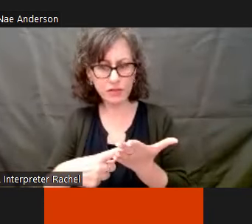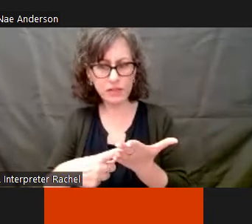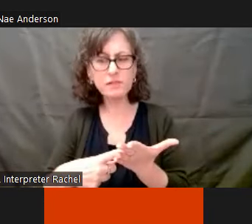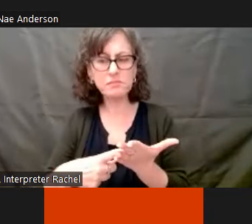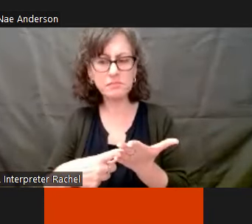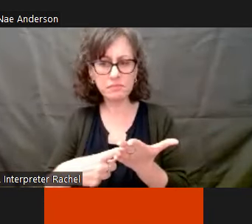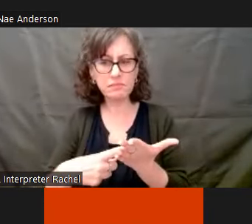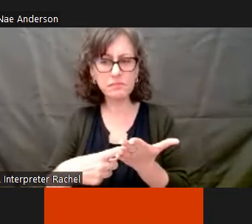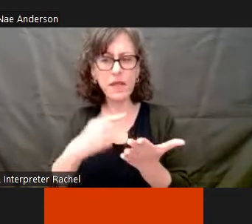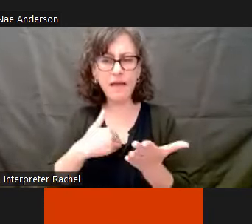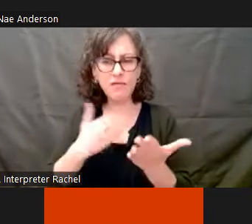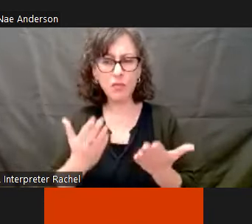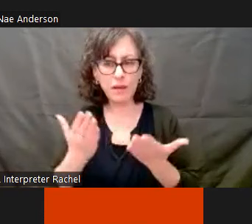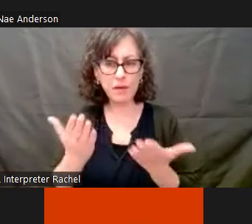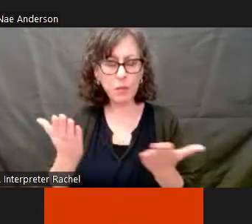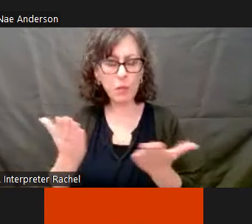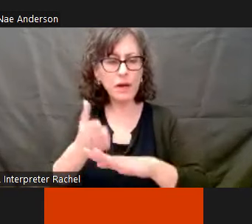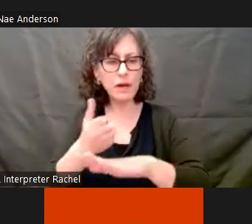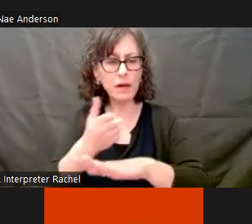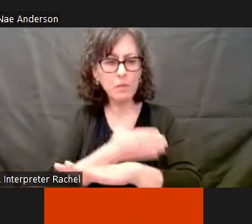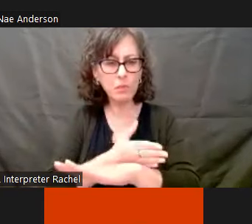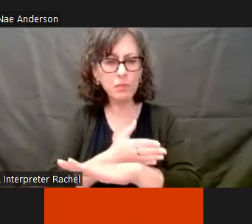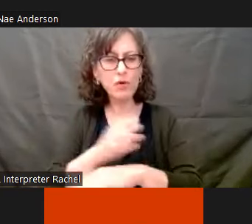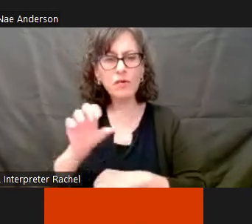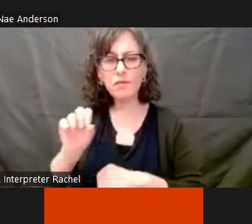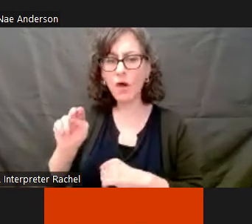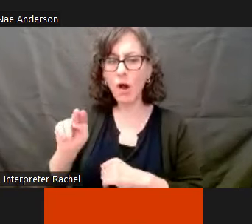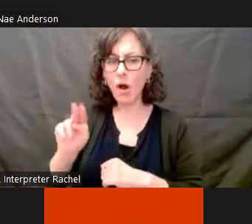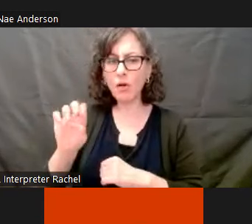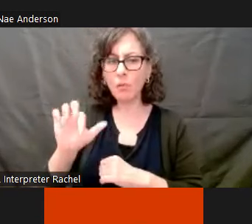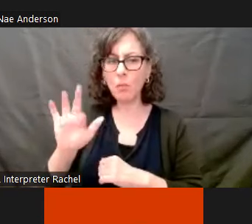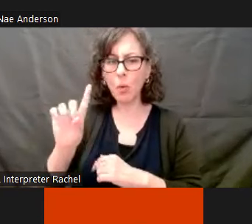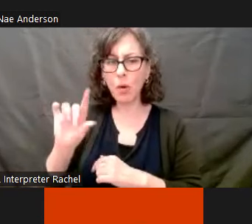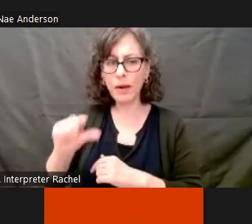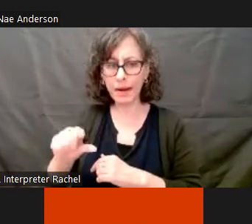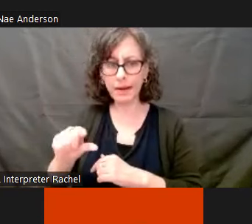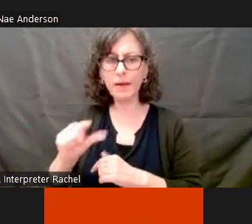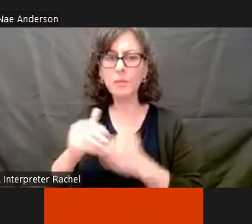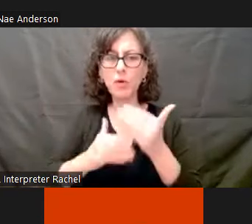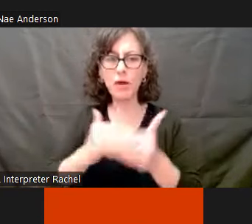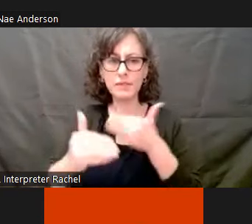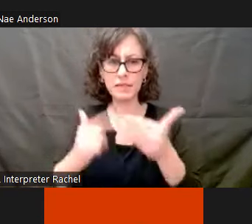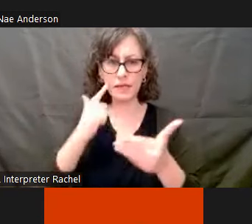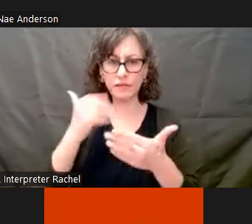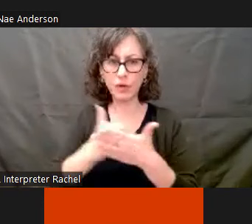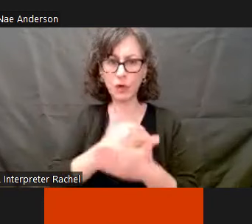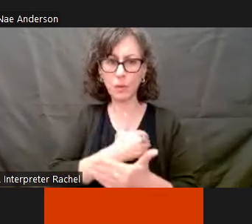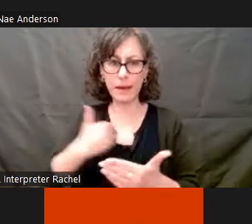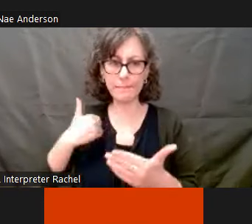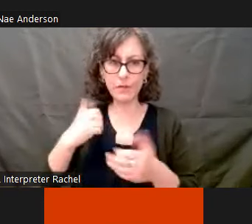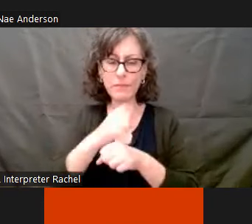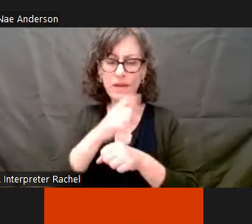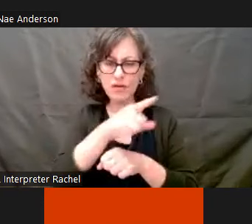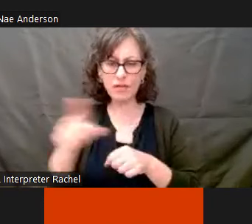the recommendations is to improve the onboarding process for members. And this is to really make sure that members understand